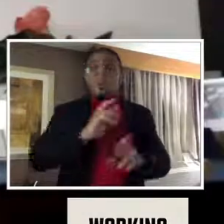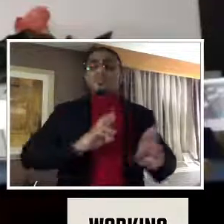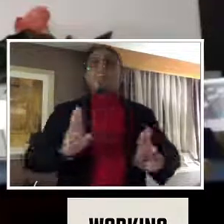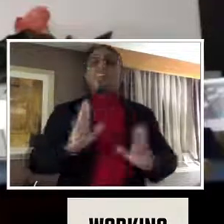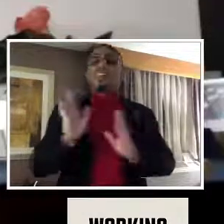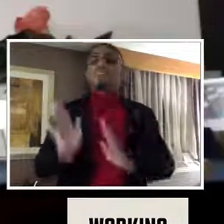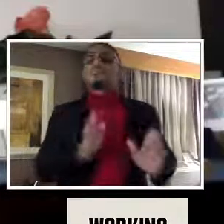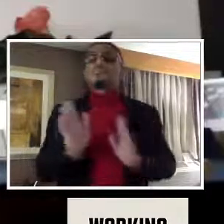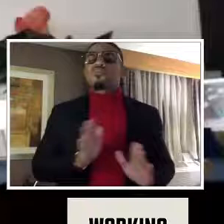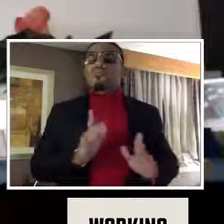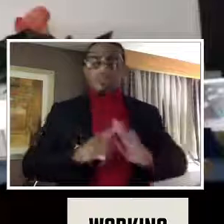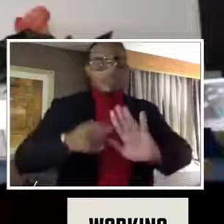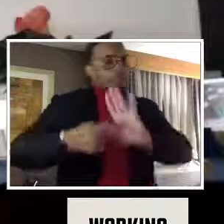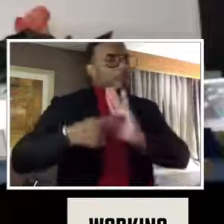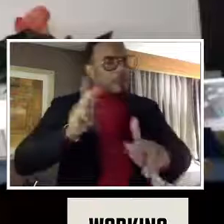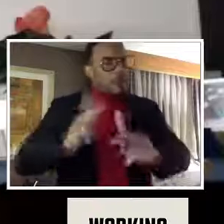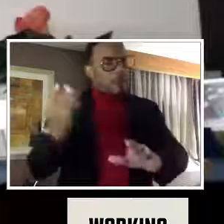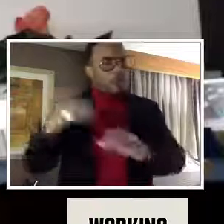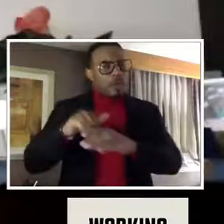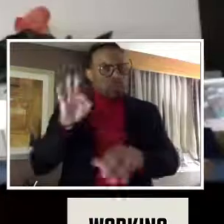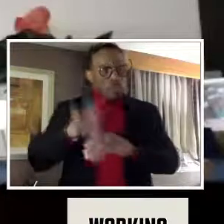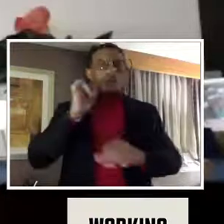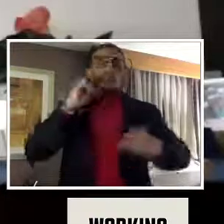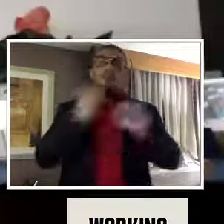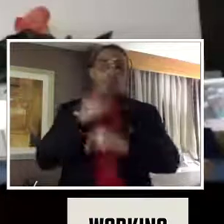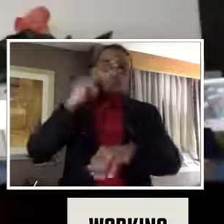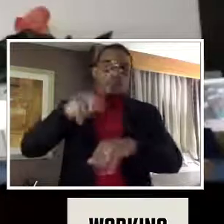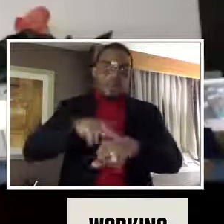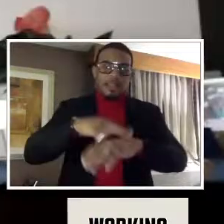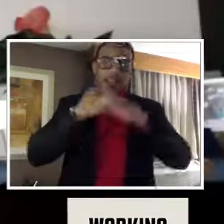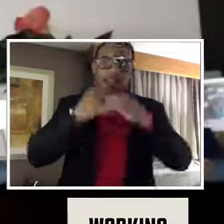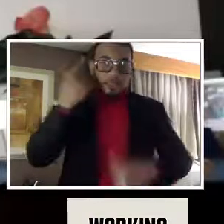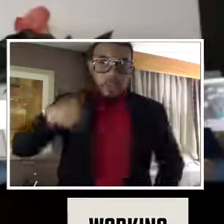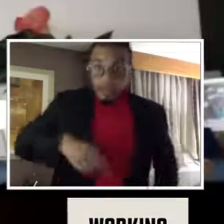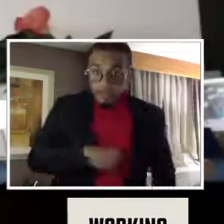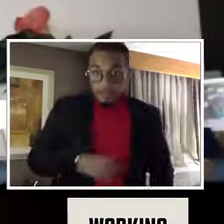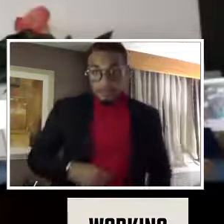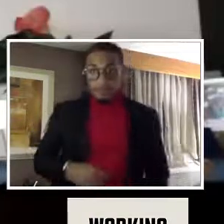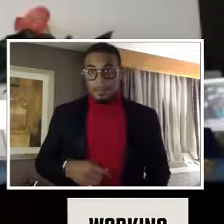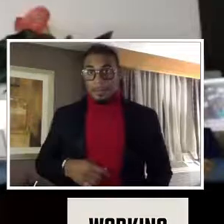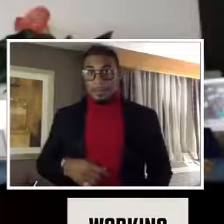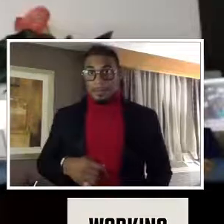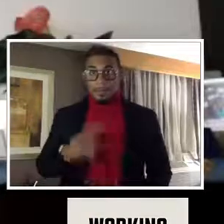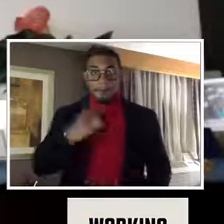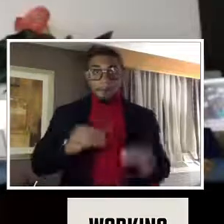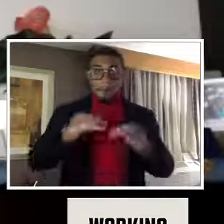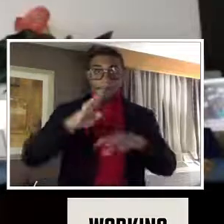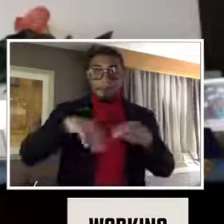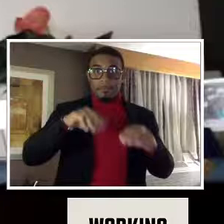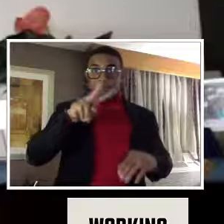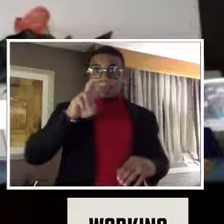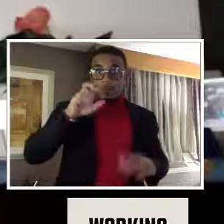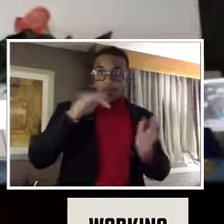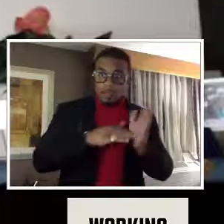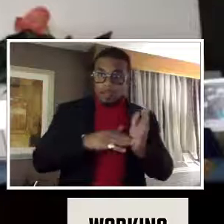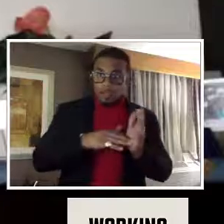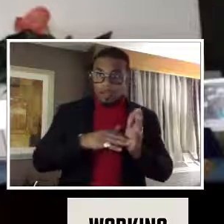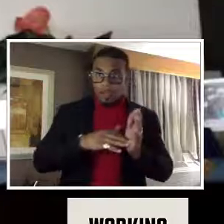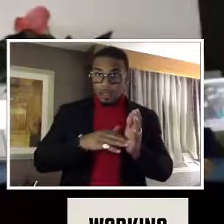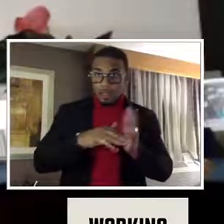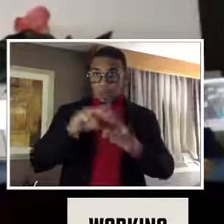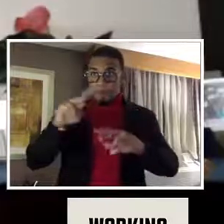to organize to demand the folks we elect will fight for the nation that cares for us. For the more than 200,000 that have